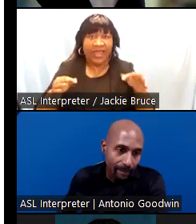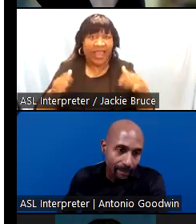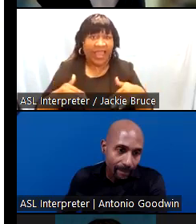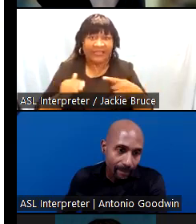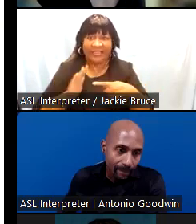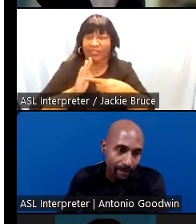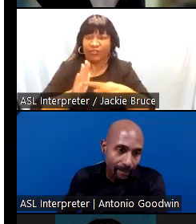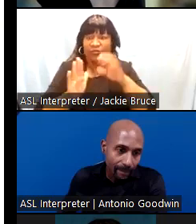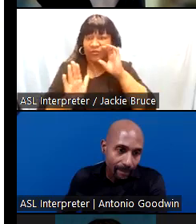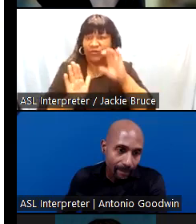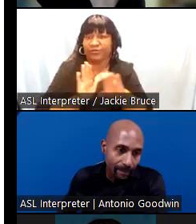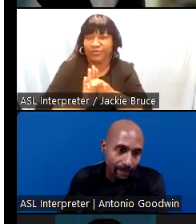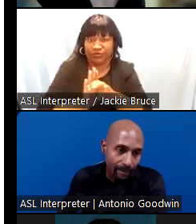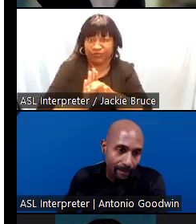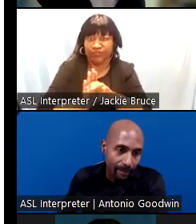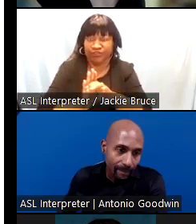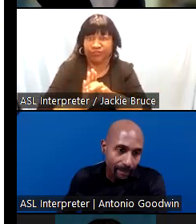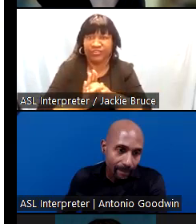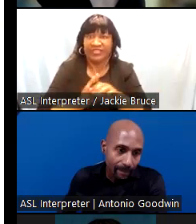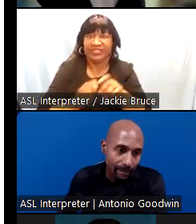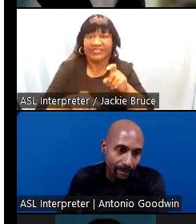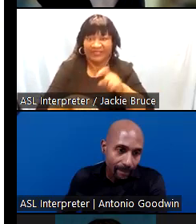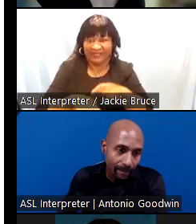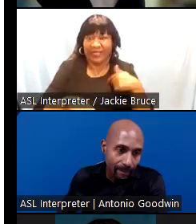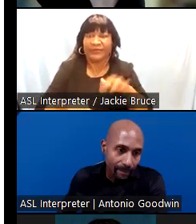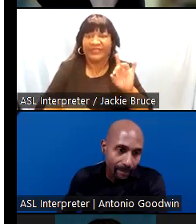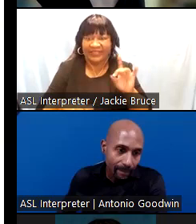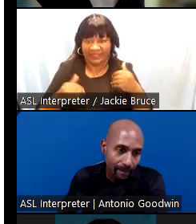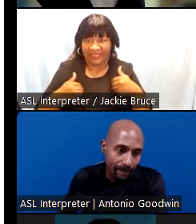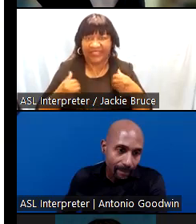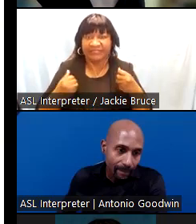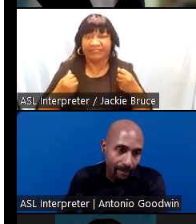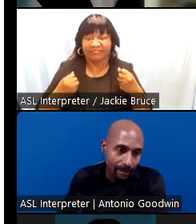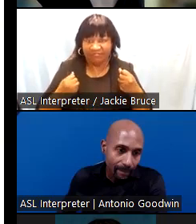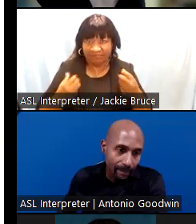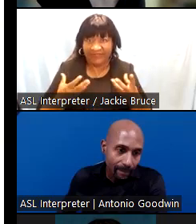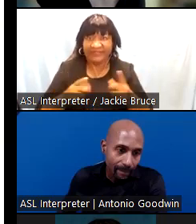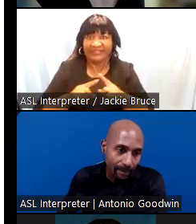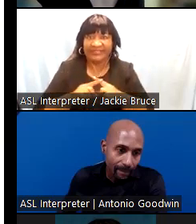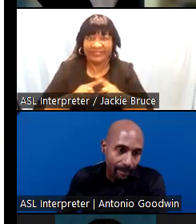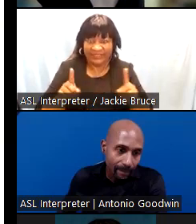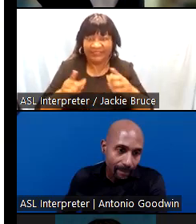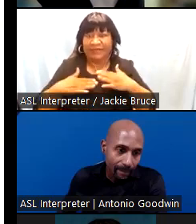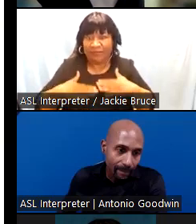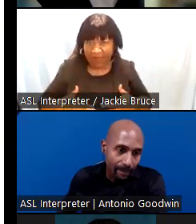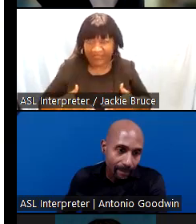pictures until we had a variety of color of bodies